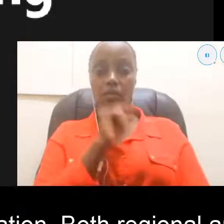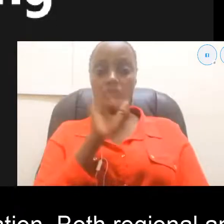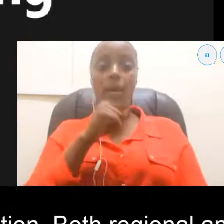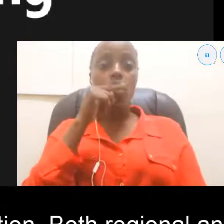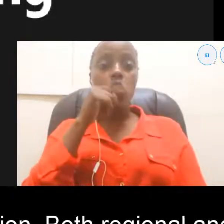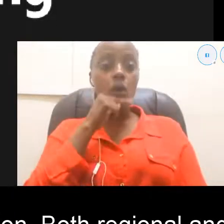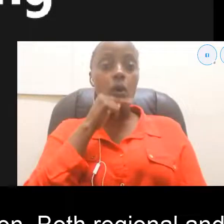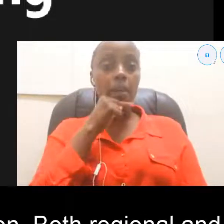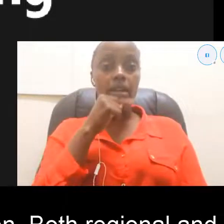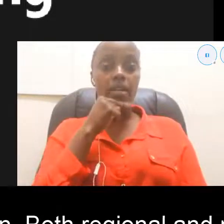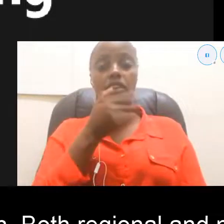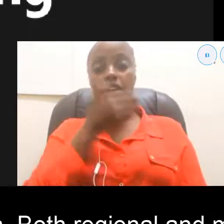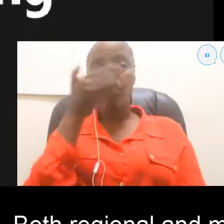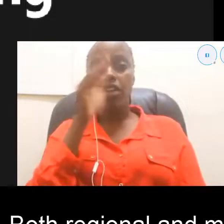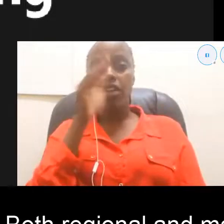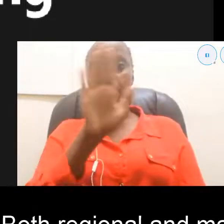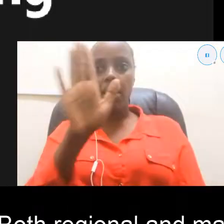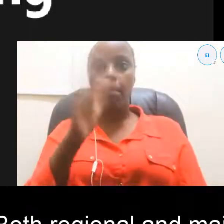and feedback.